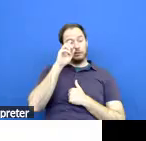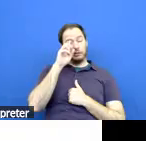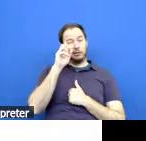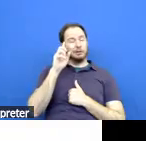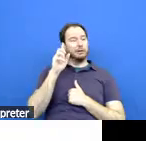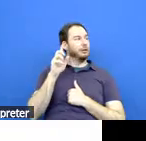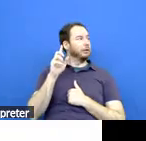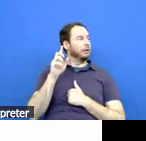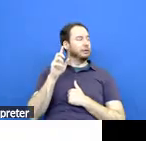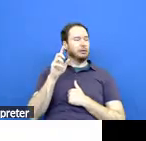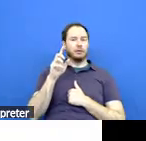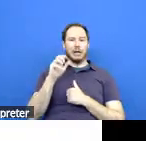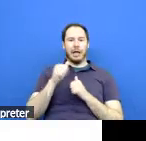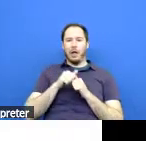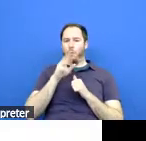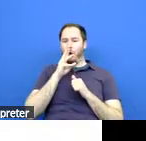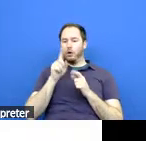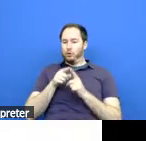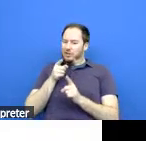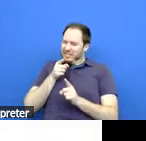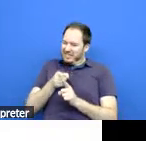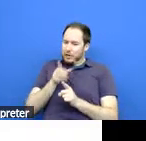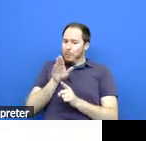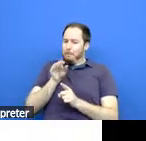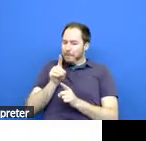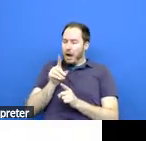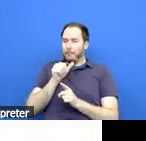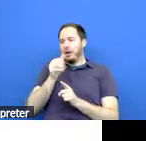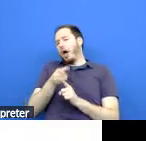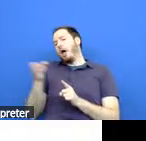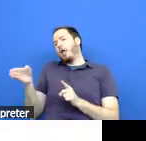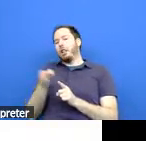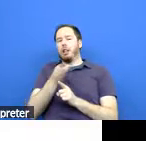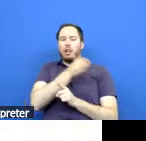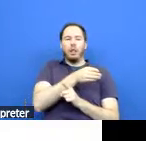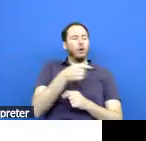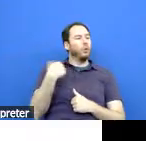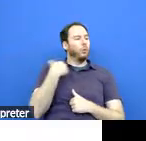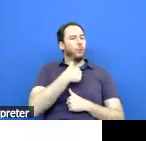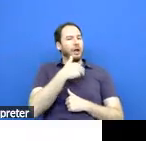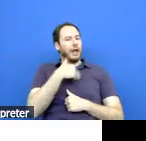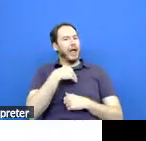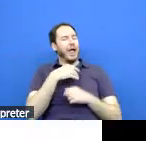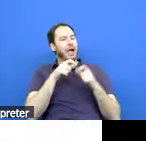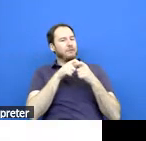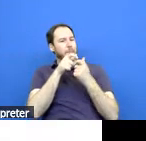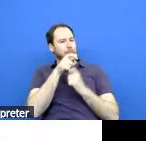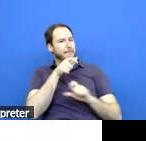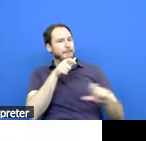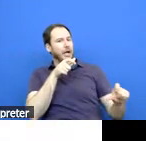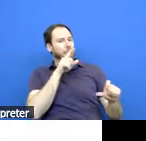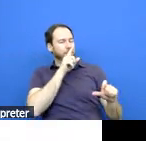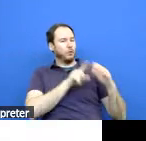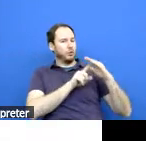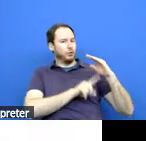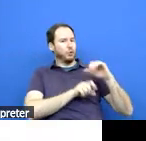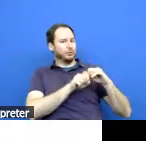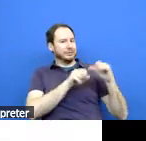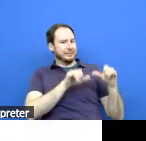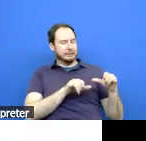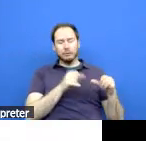getting it to that pond and nowhere else. Yeah, but we do have overflow pipe that's tied into the storm sewer. Right.